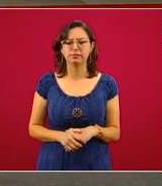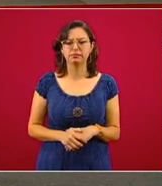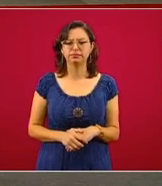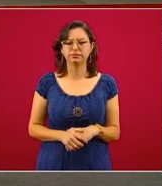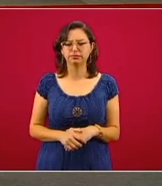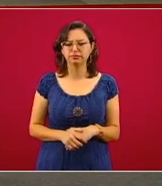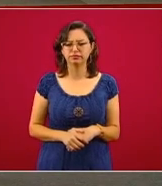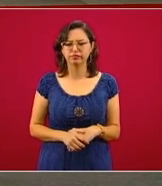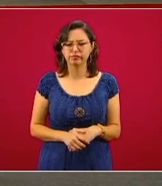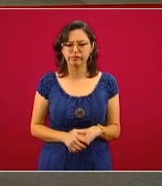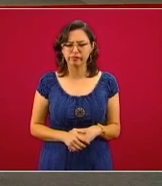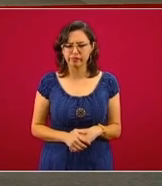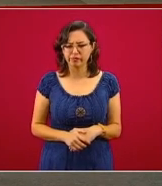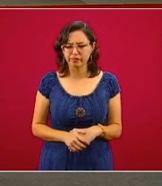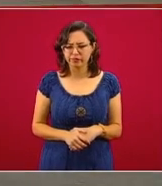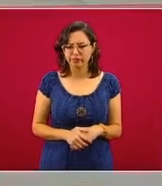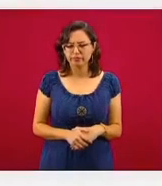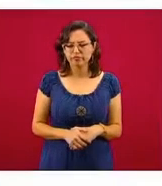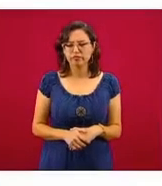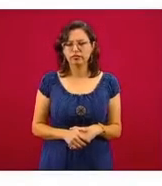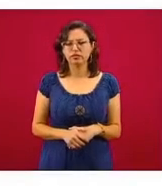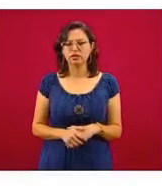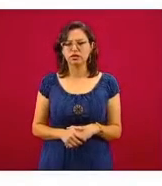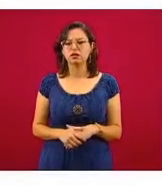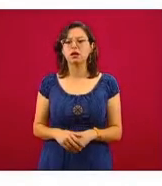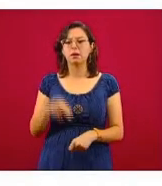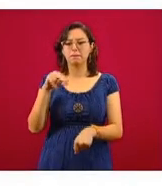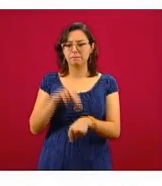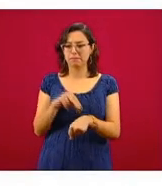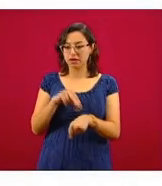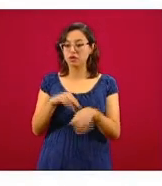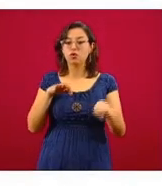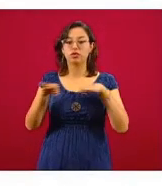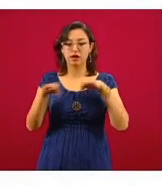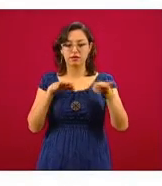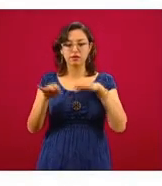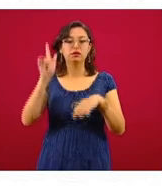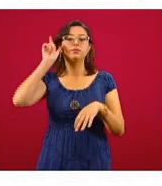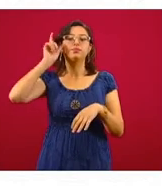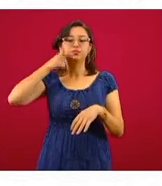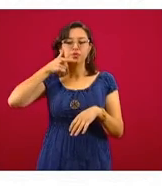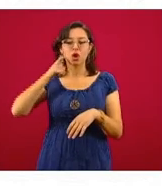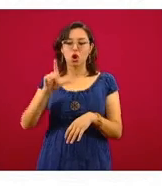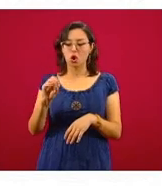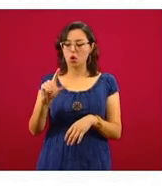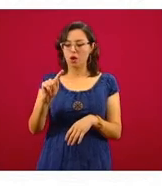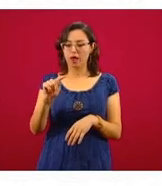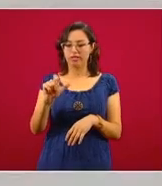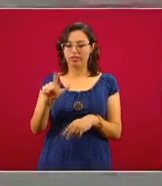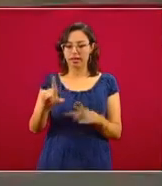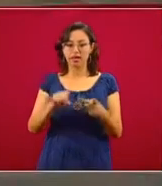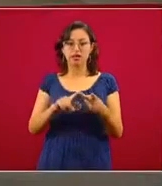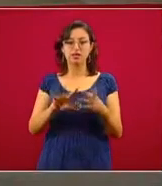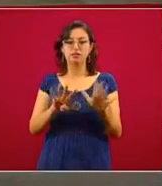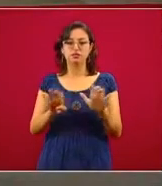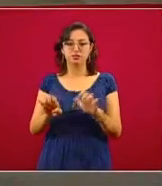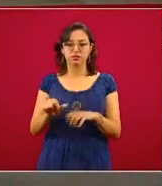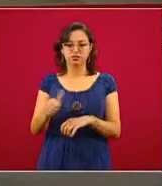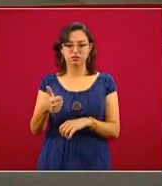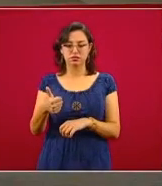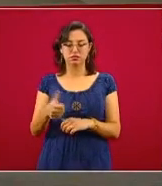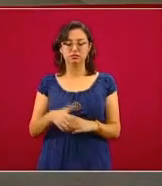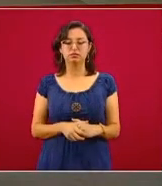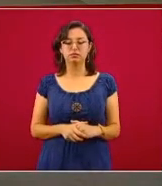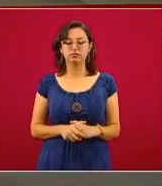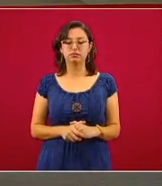Estos son These are the los médicos que doctors, están, el personal médico que the está en essential Locatel y en healthcare el professionals who 911. are on Locatel and also on the